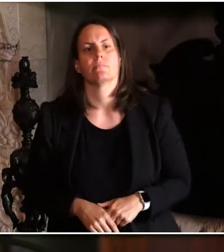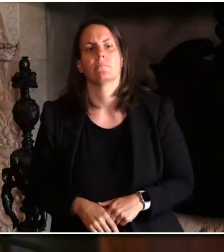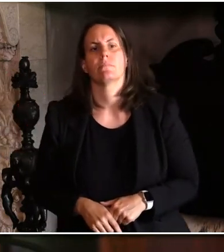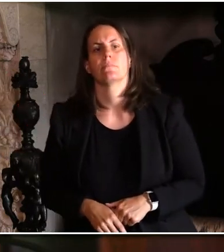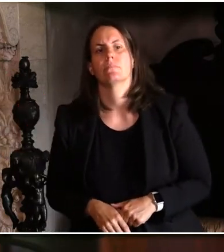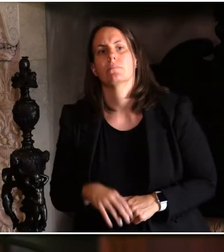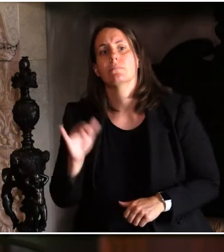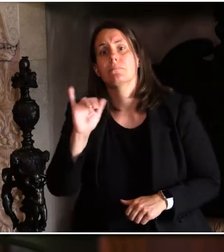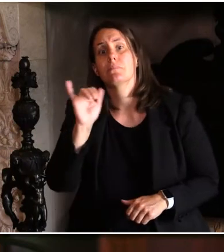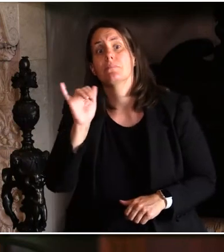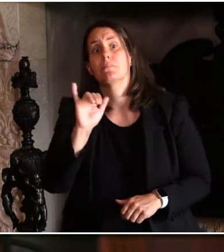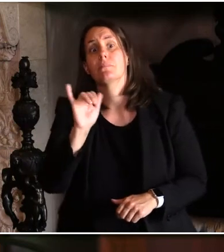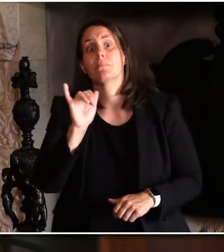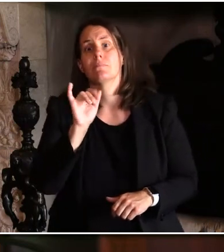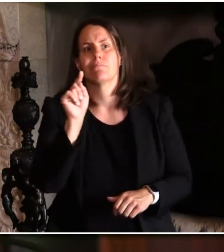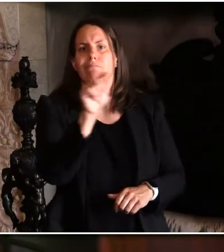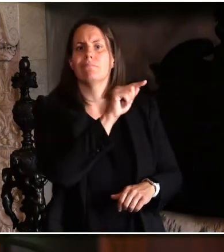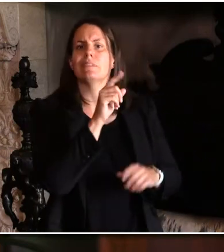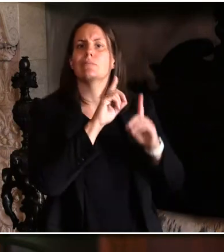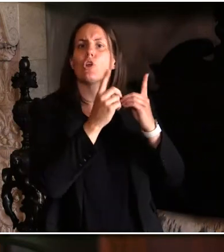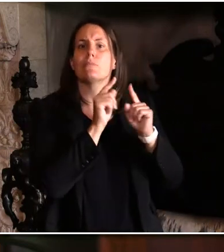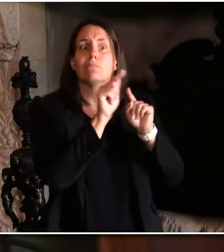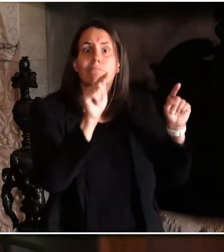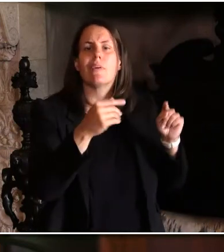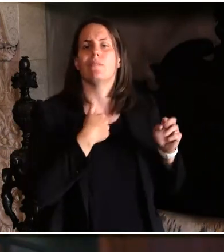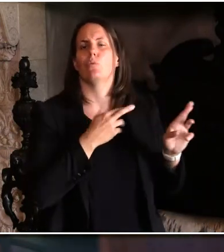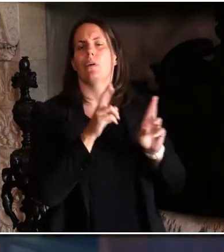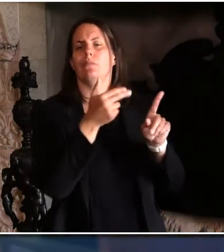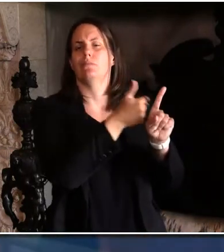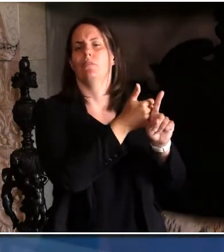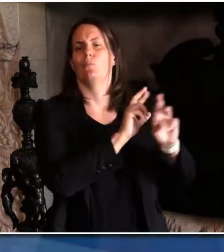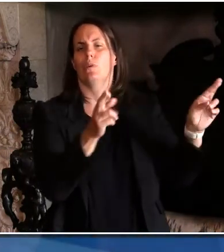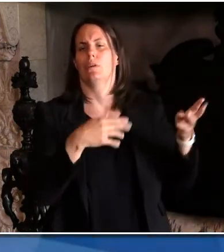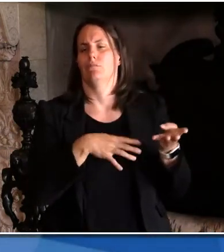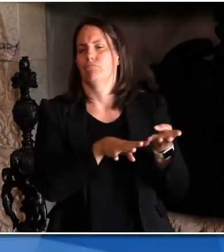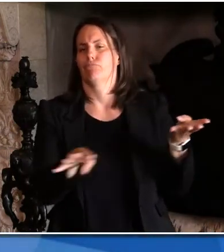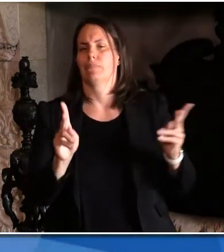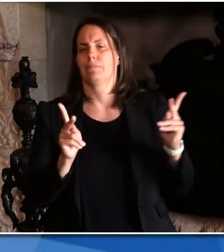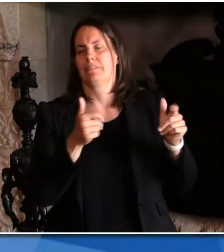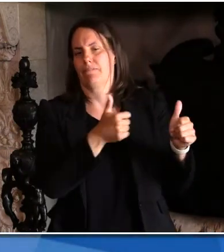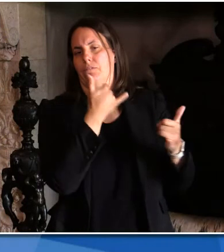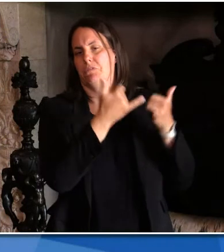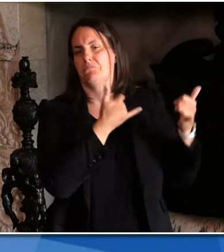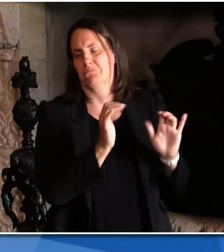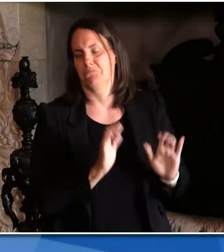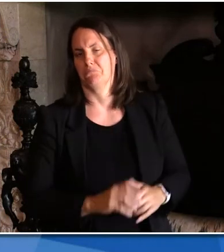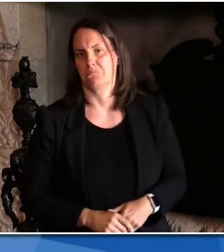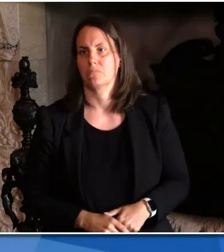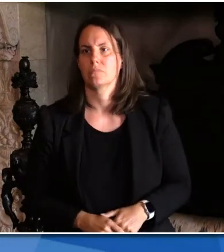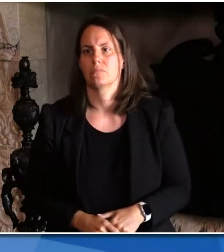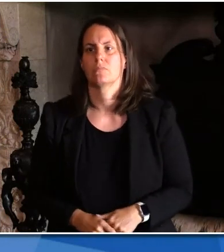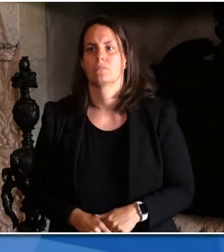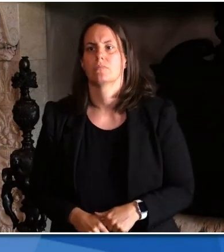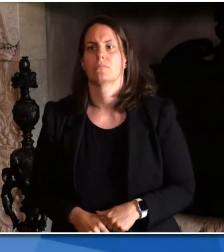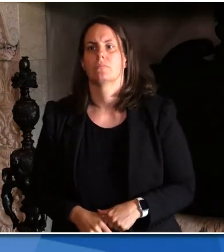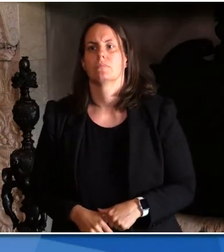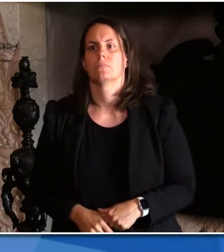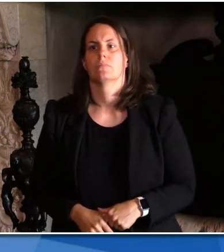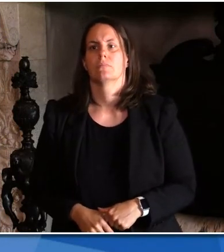their own communities. Thank you, Maddie. Now to Marty Hobie from TMJ4 in Milwaukee. Marty?